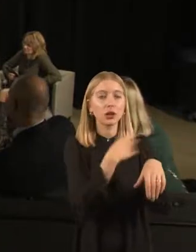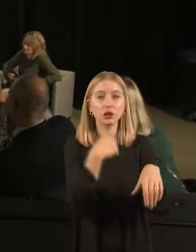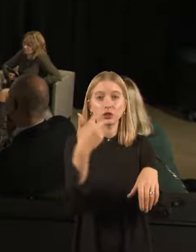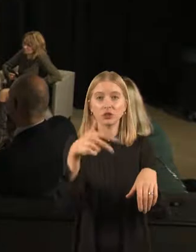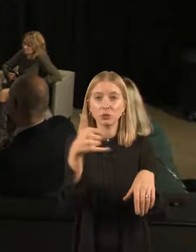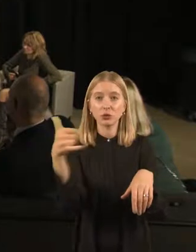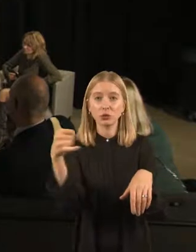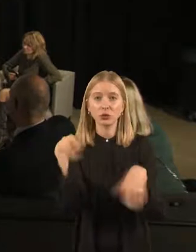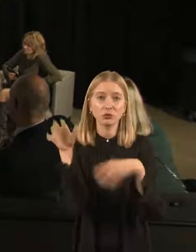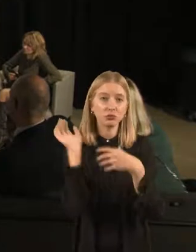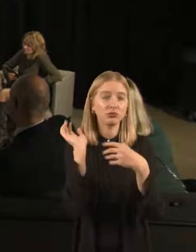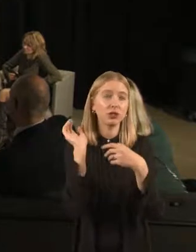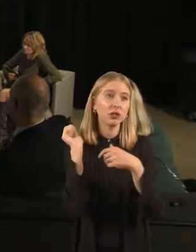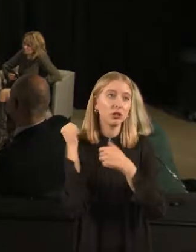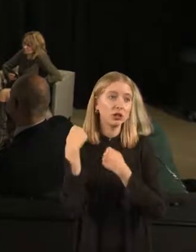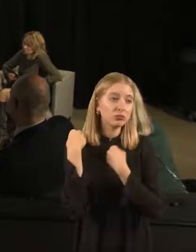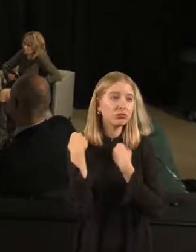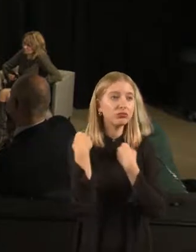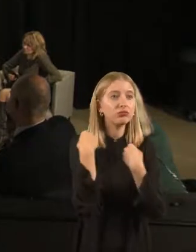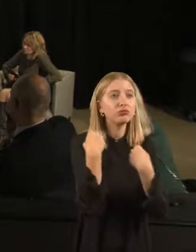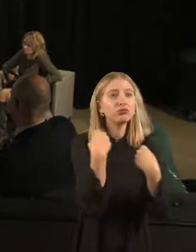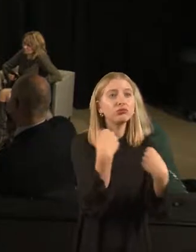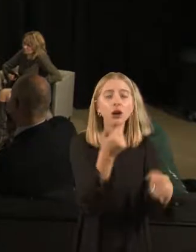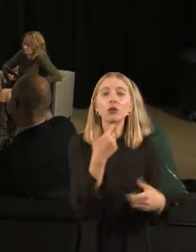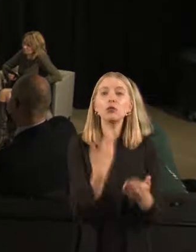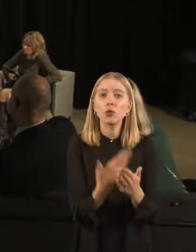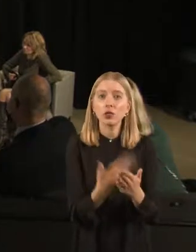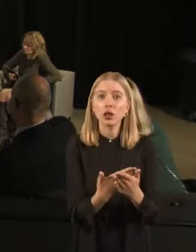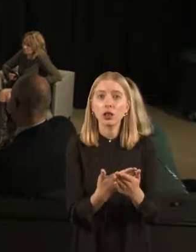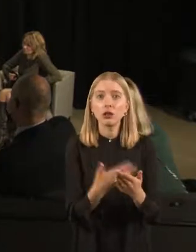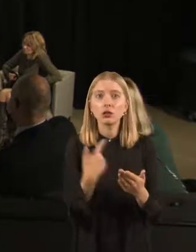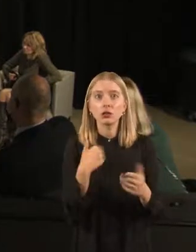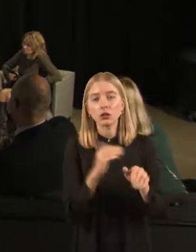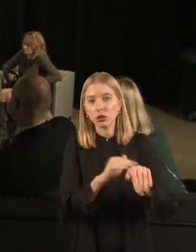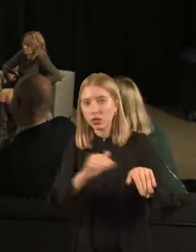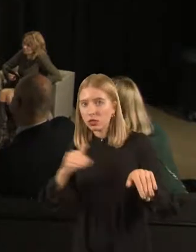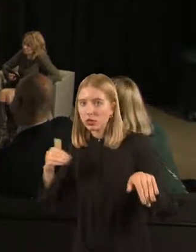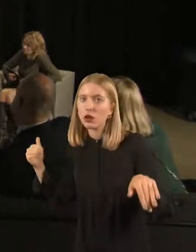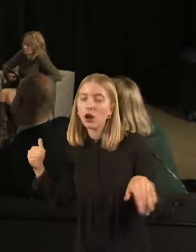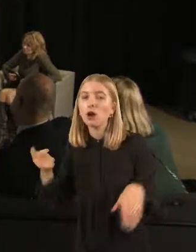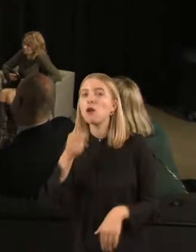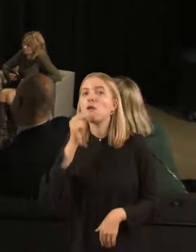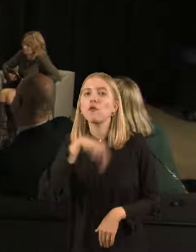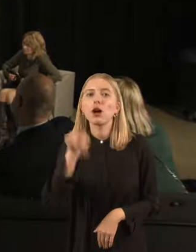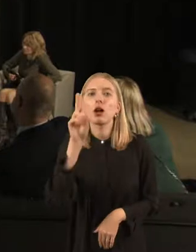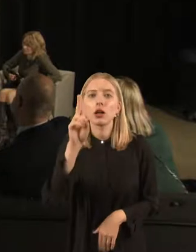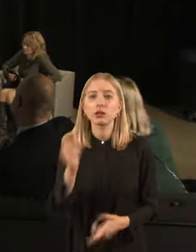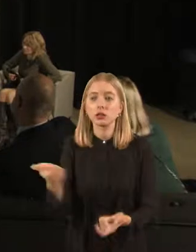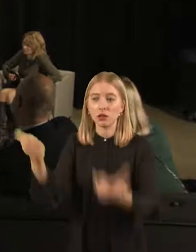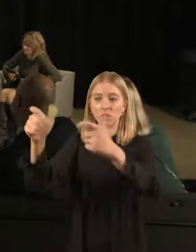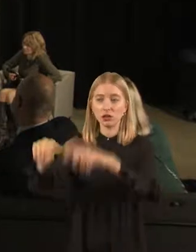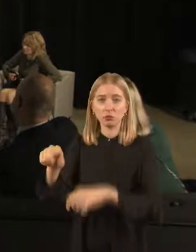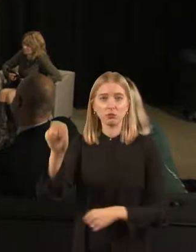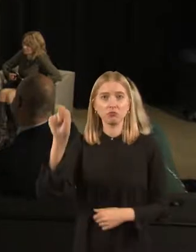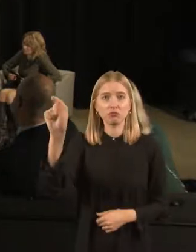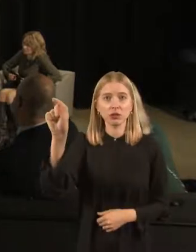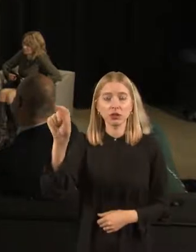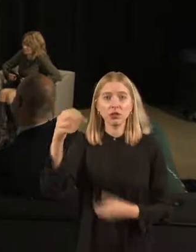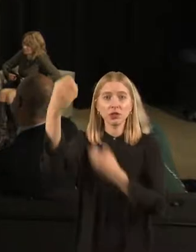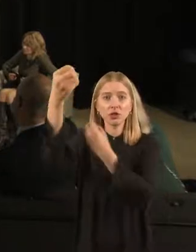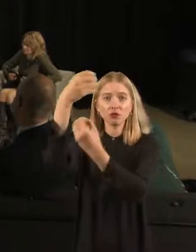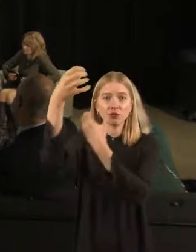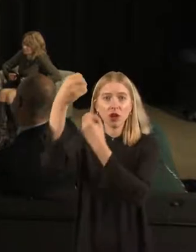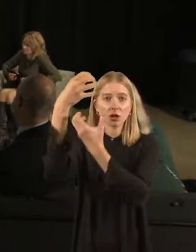to a music school, and it takes me about an hour because I'm stuck in